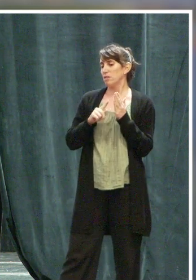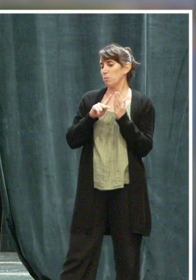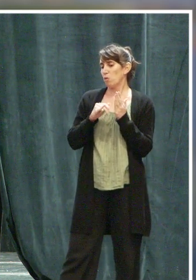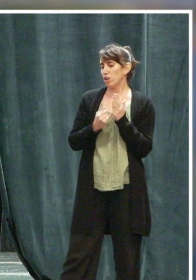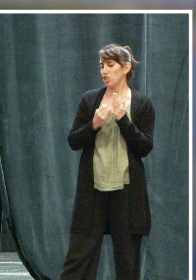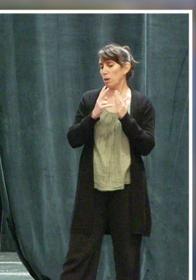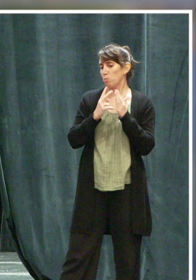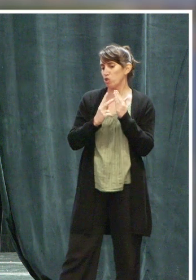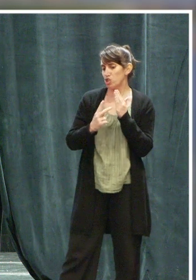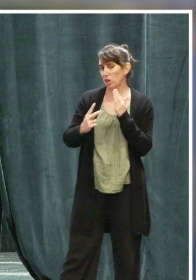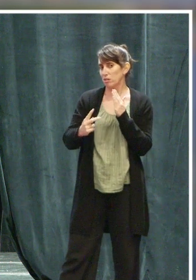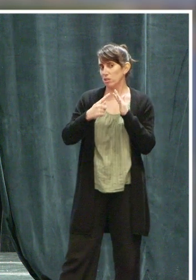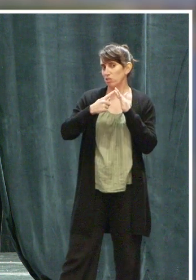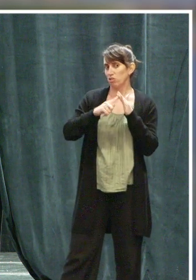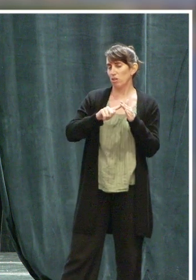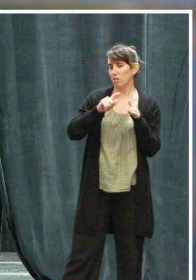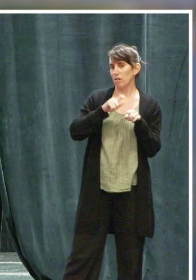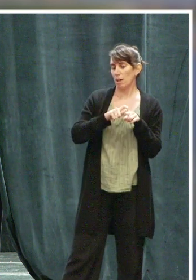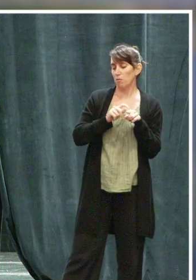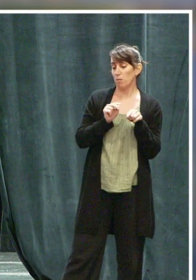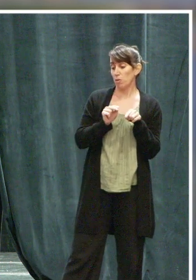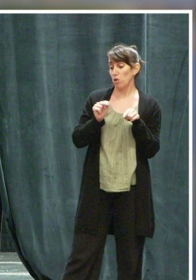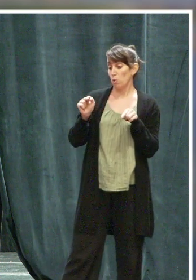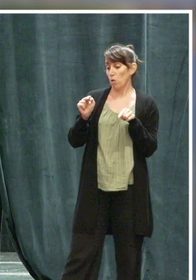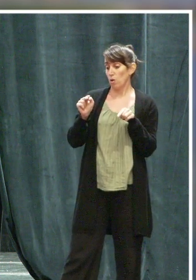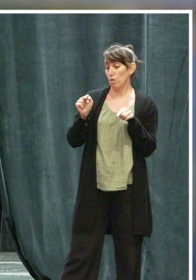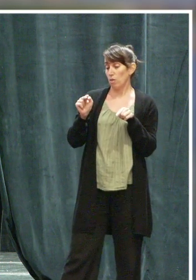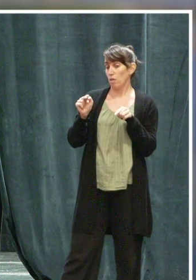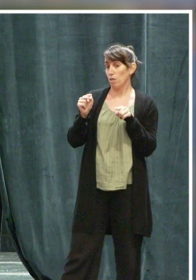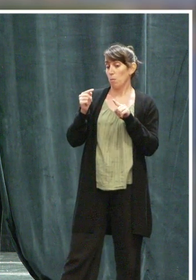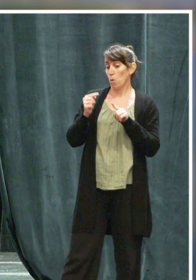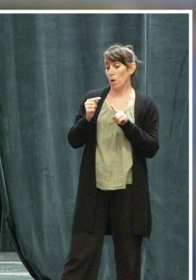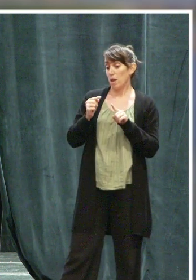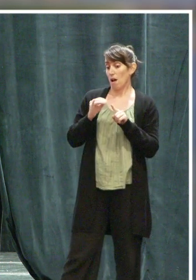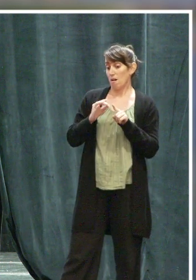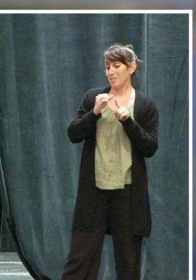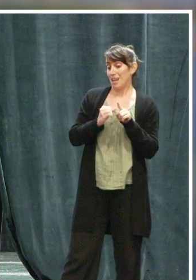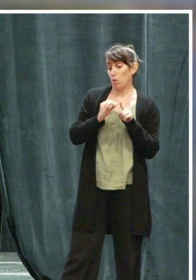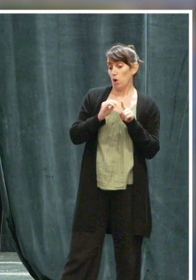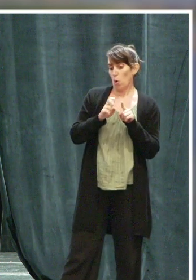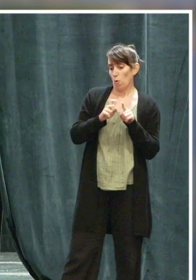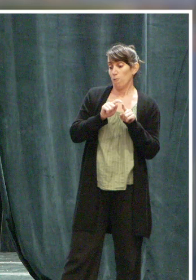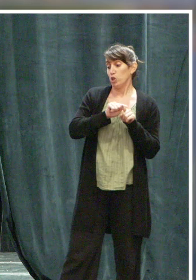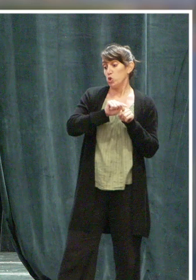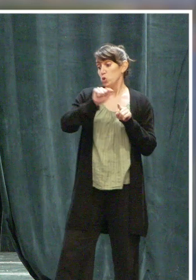for construction from the north point of South Cove up to the North Cove Marina?